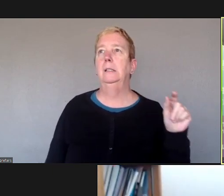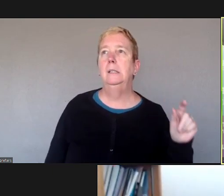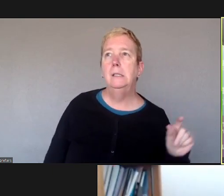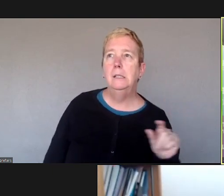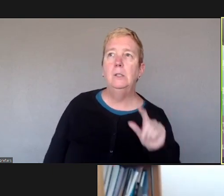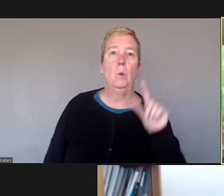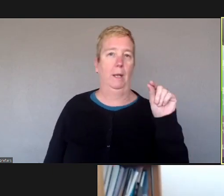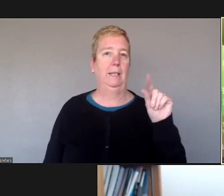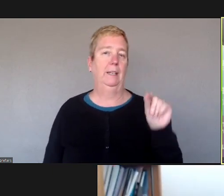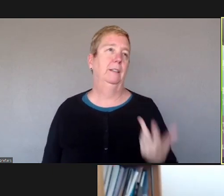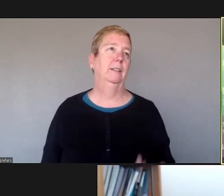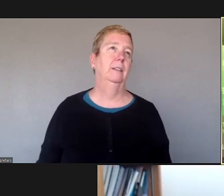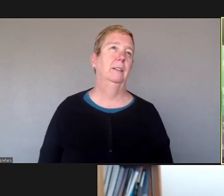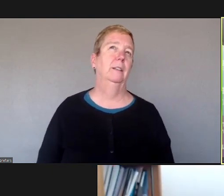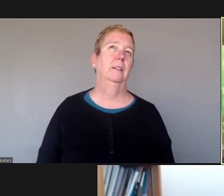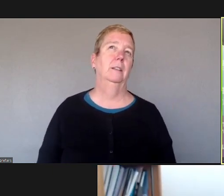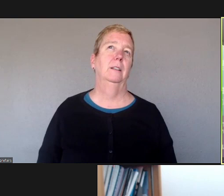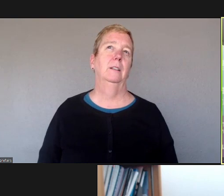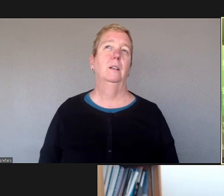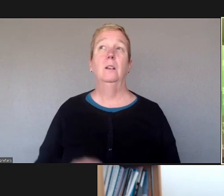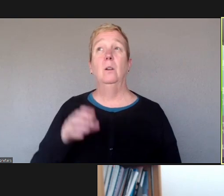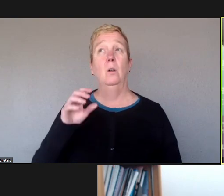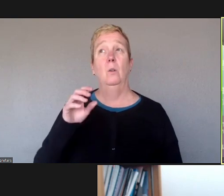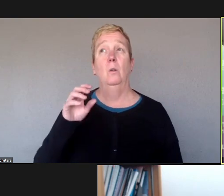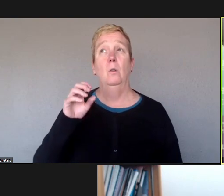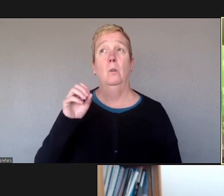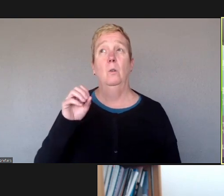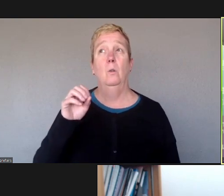2020, or even